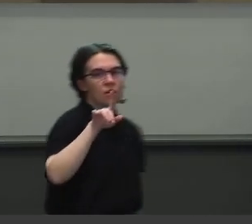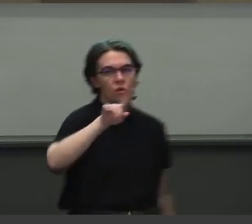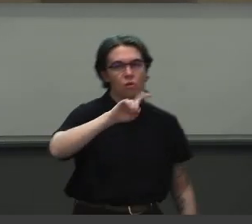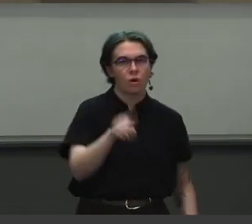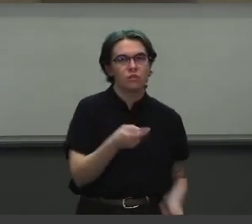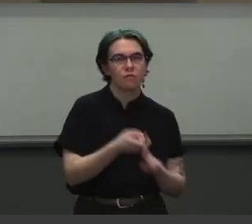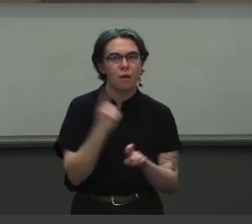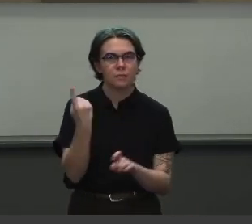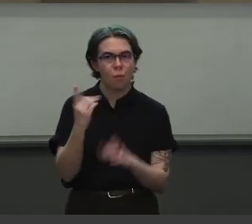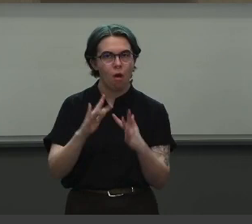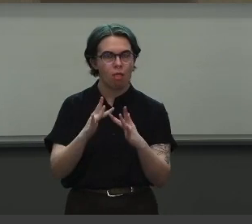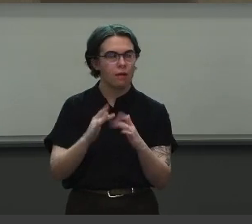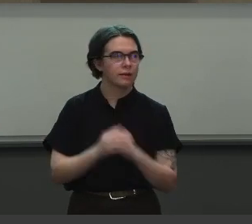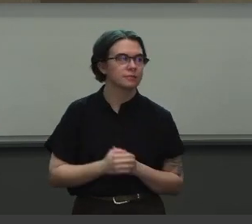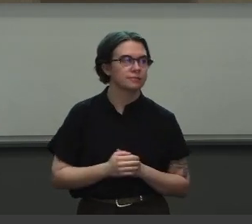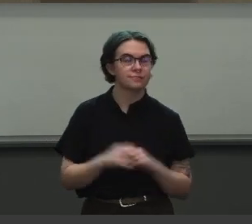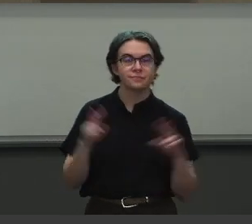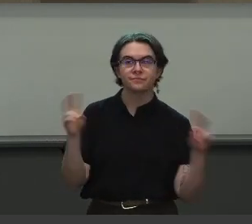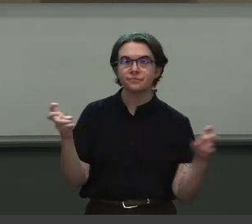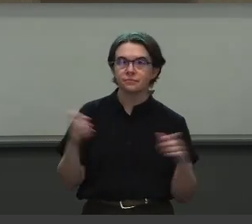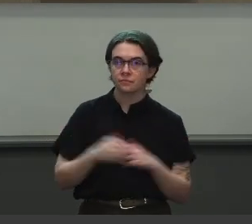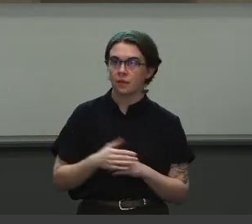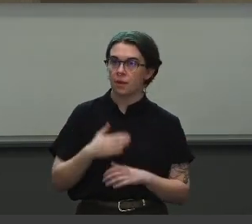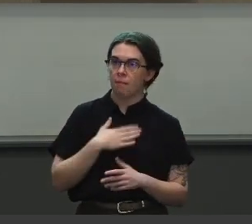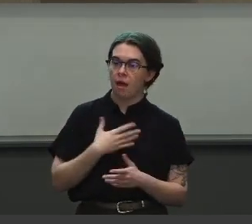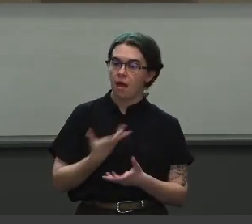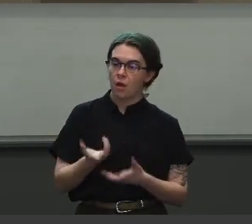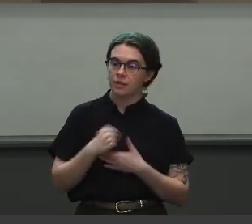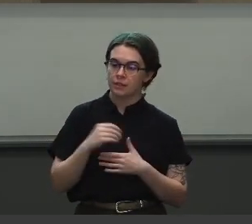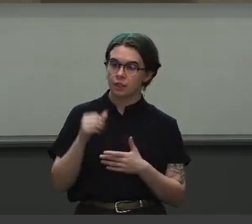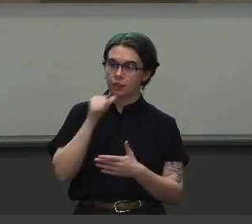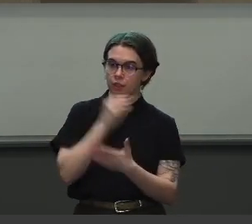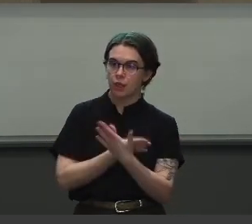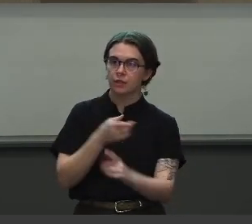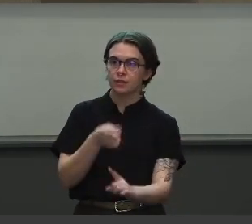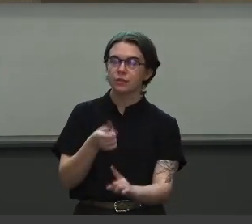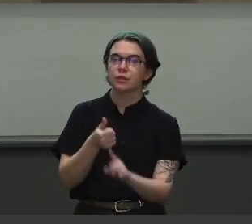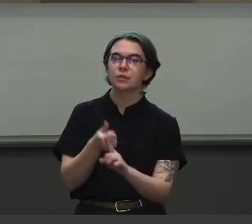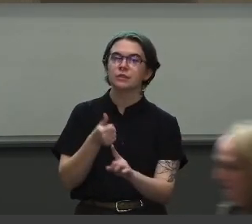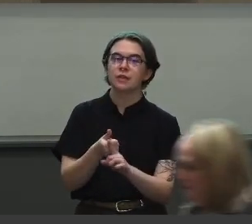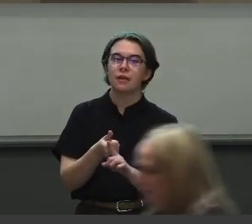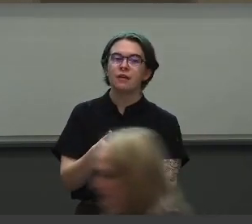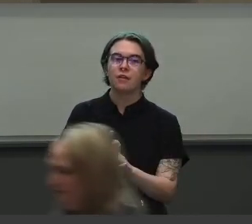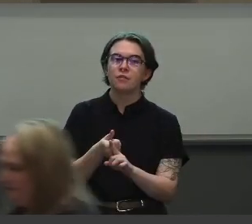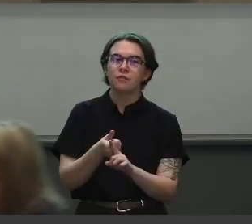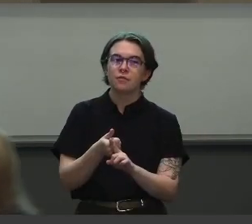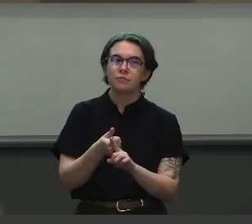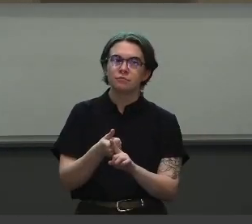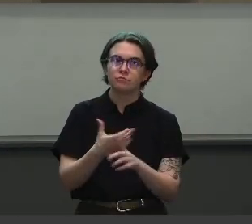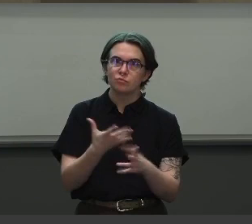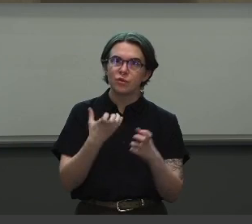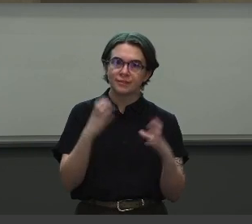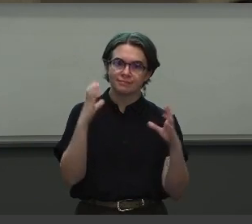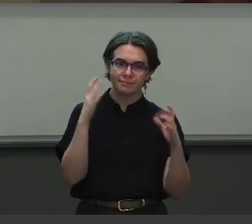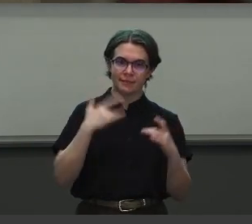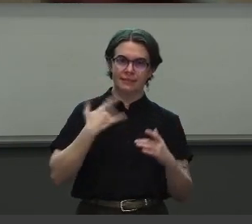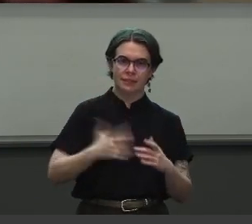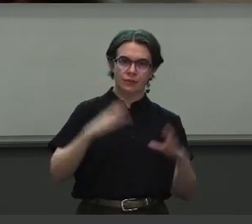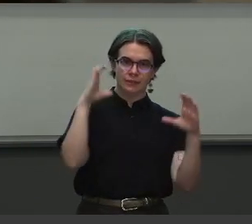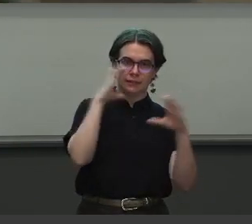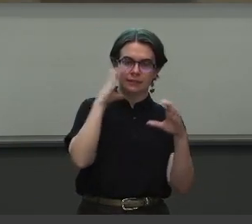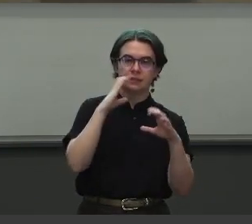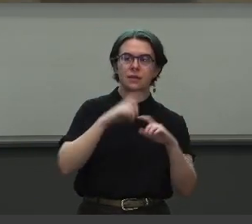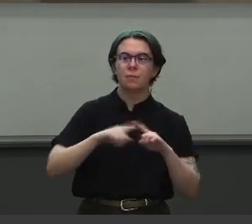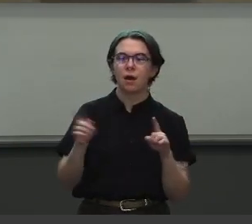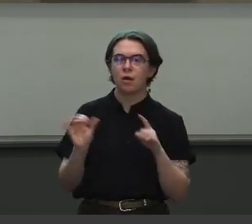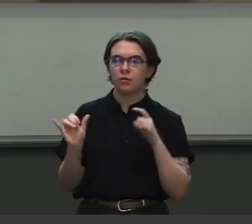My autistic daughter is sensory seeking retouch, is sensitive to loud, sharp noises, and her ears ring in loud